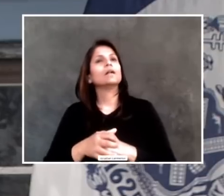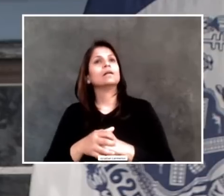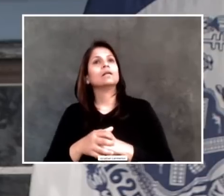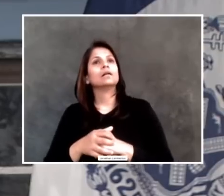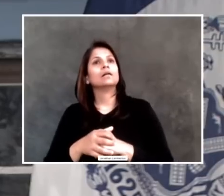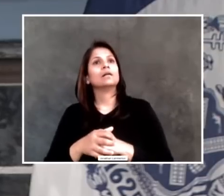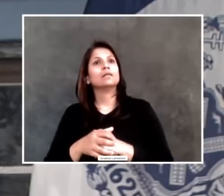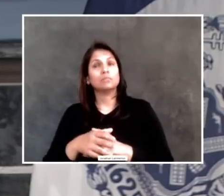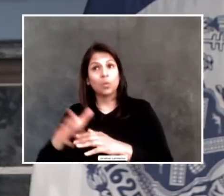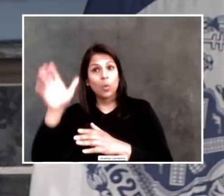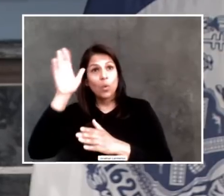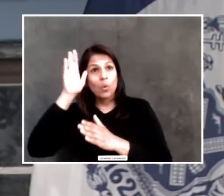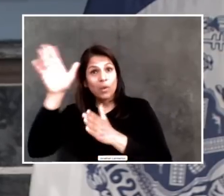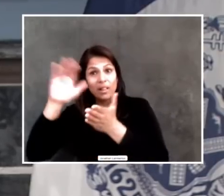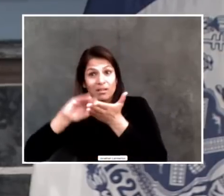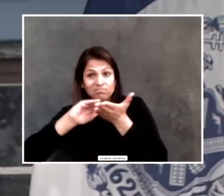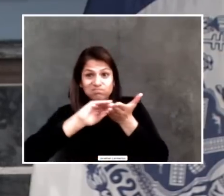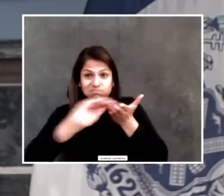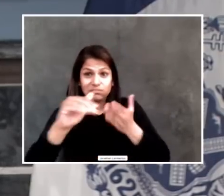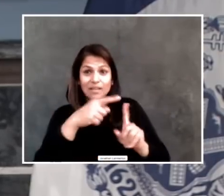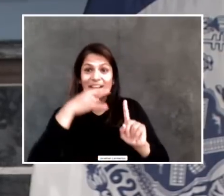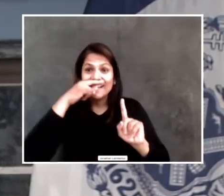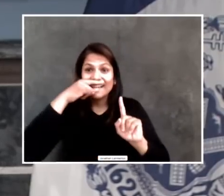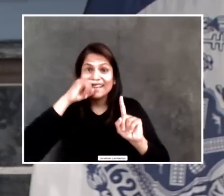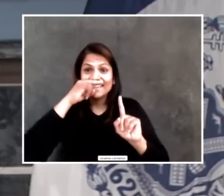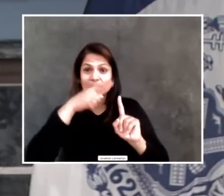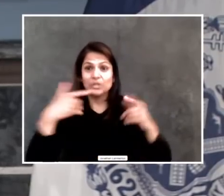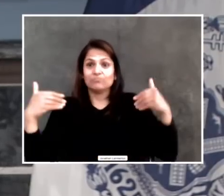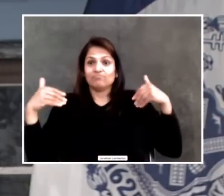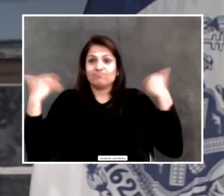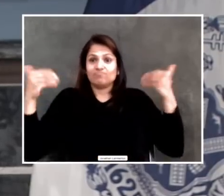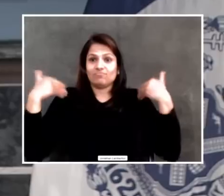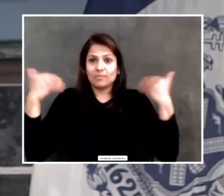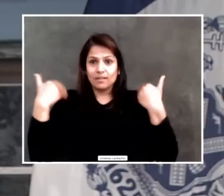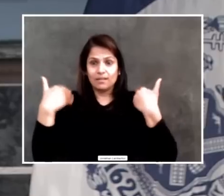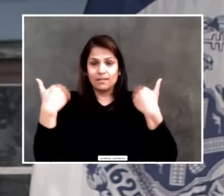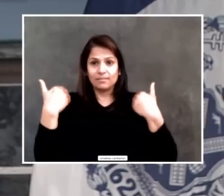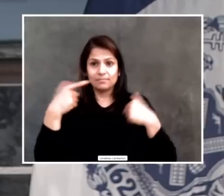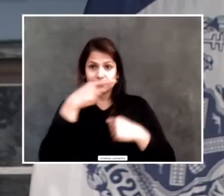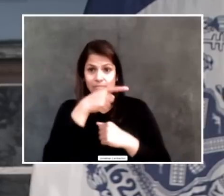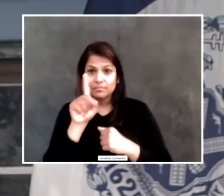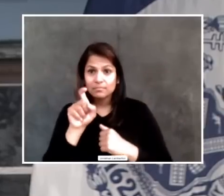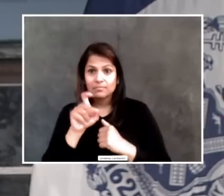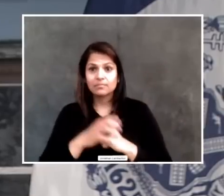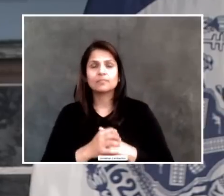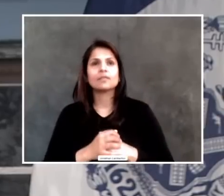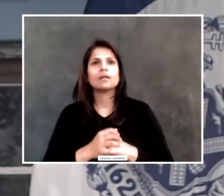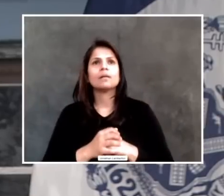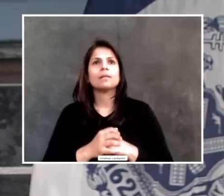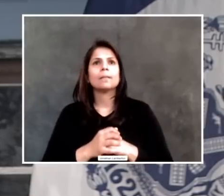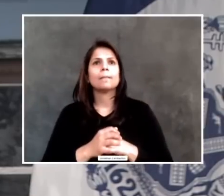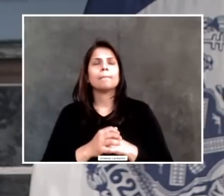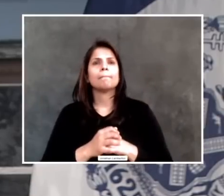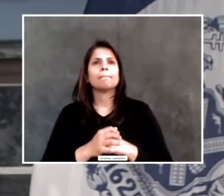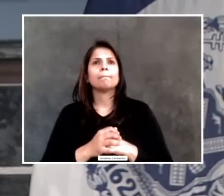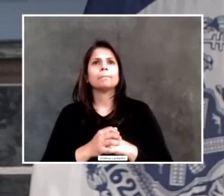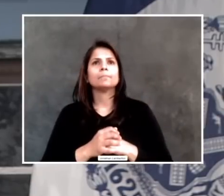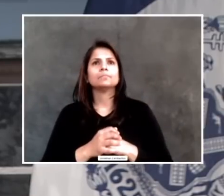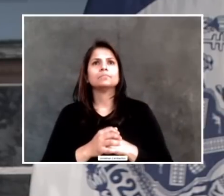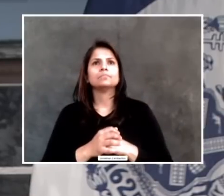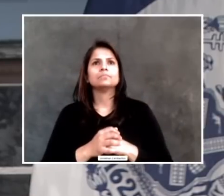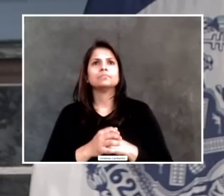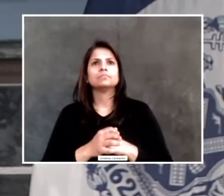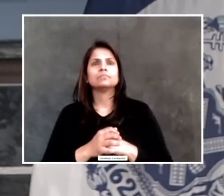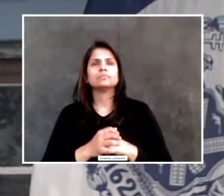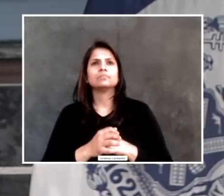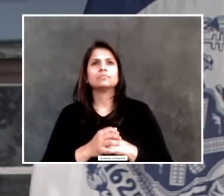information is accurate. But let me just speak to the juvenile facilities. First of all, to compare with the adult